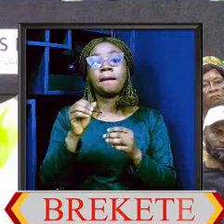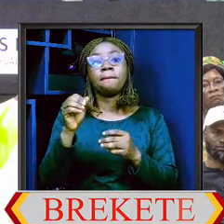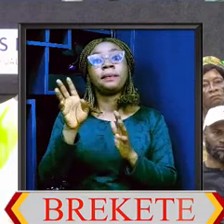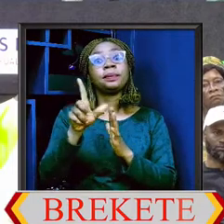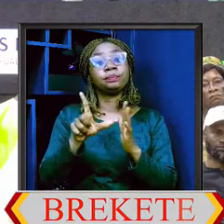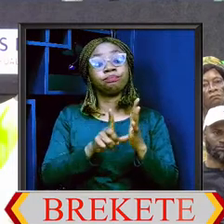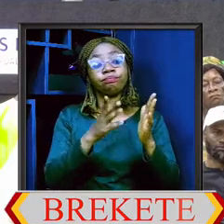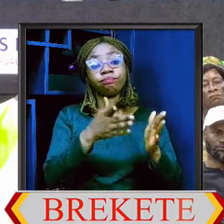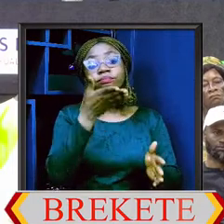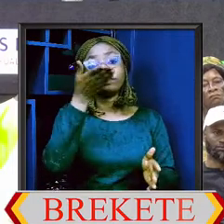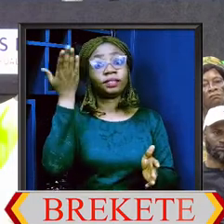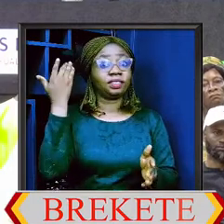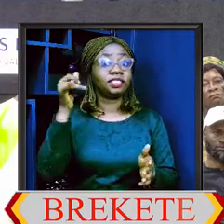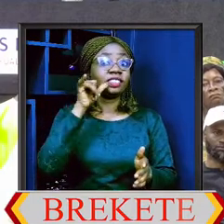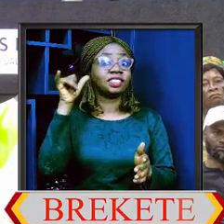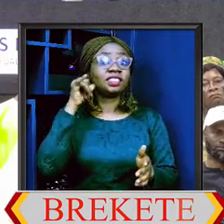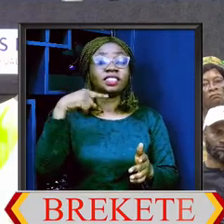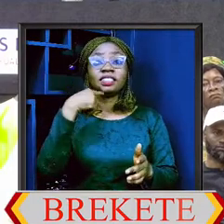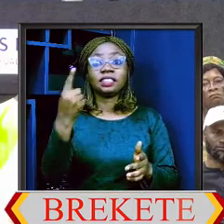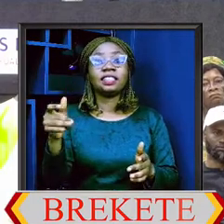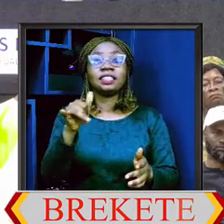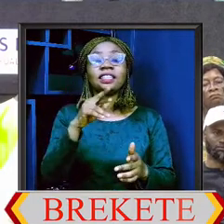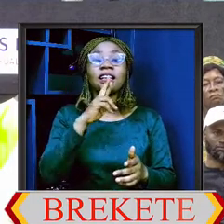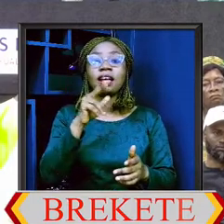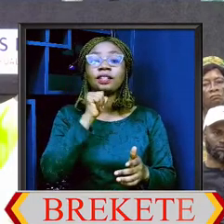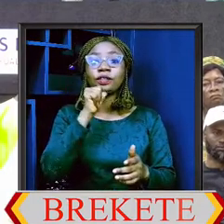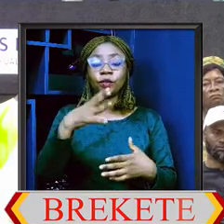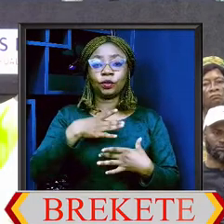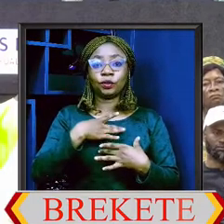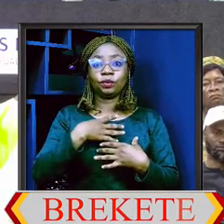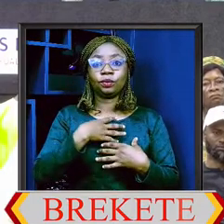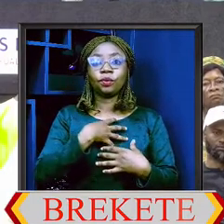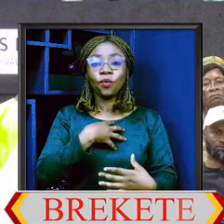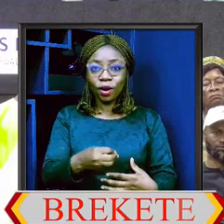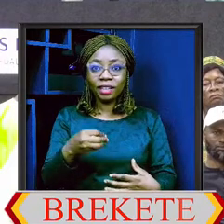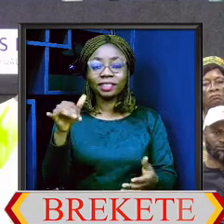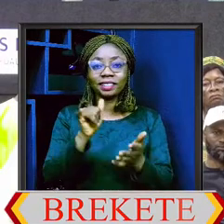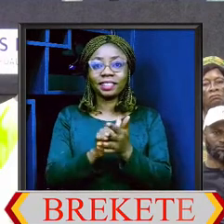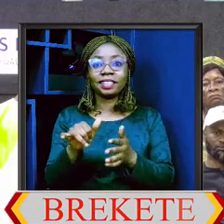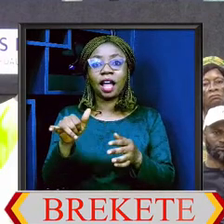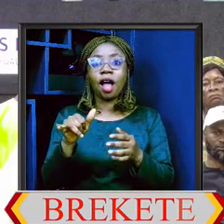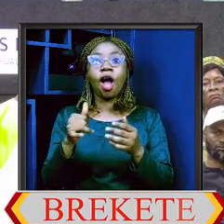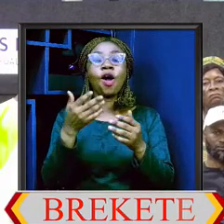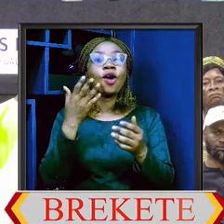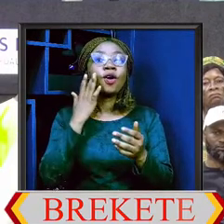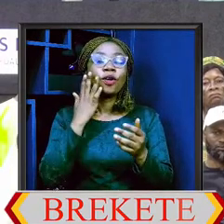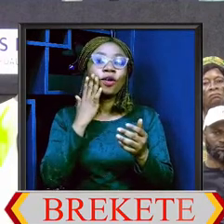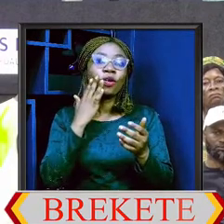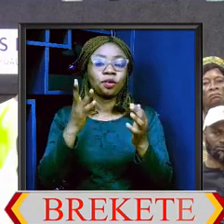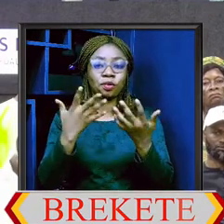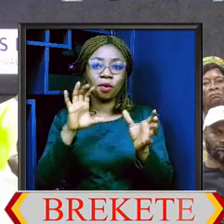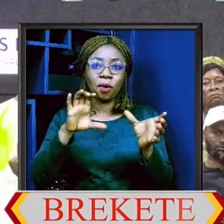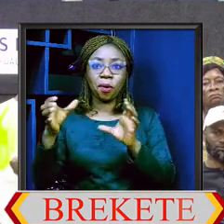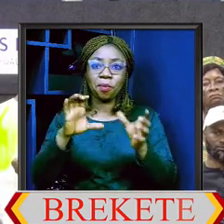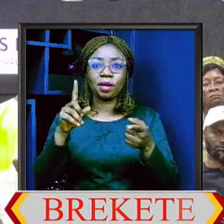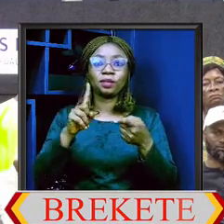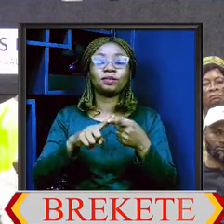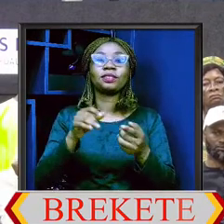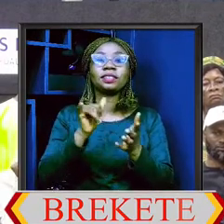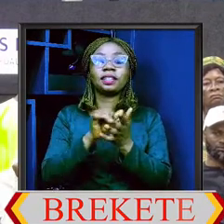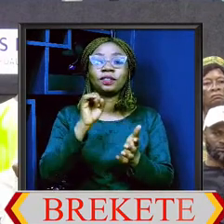bar be white say their color resemble Gran not oil